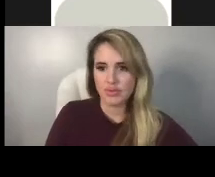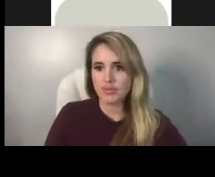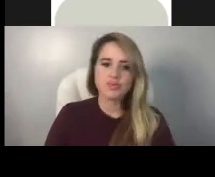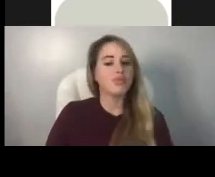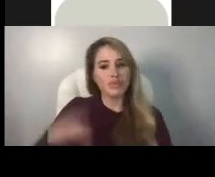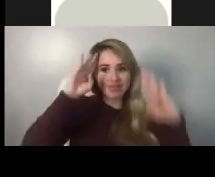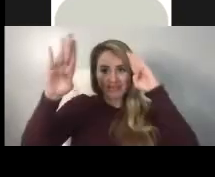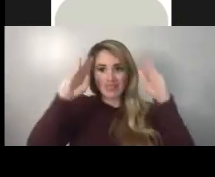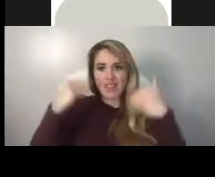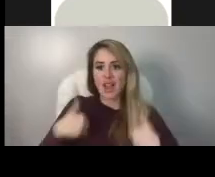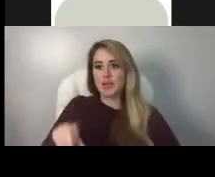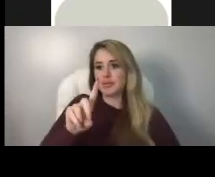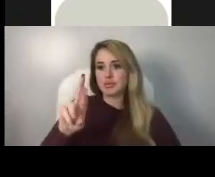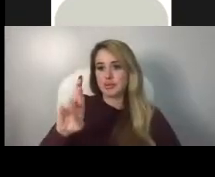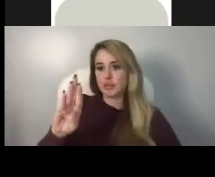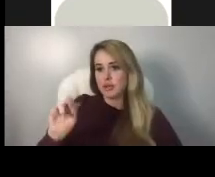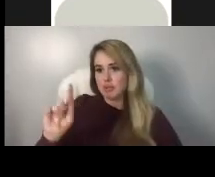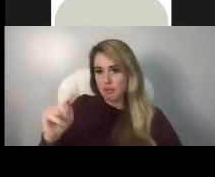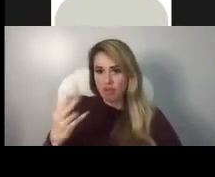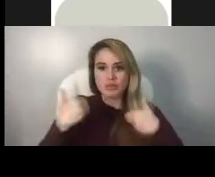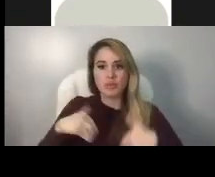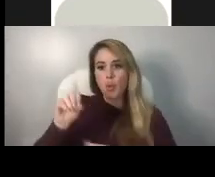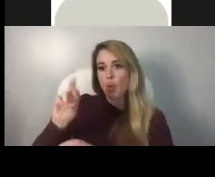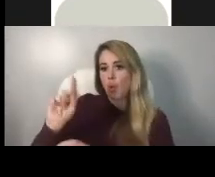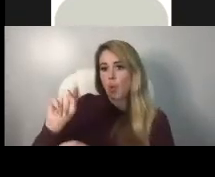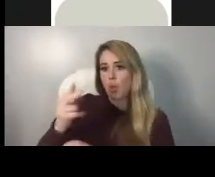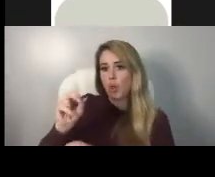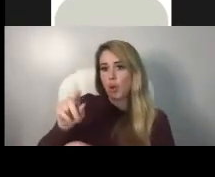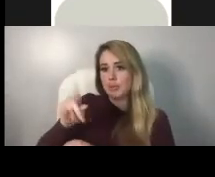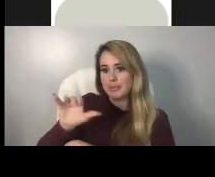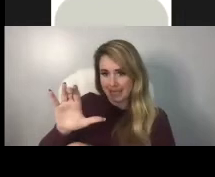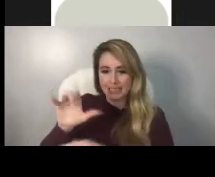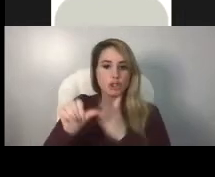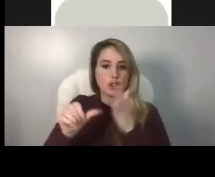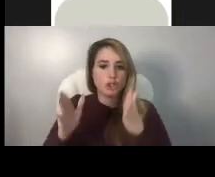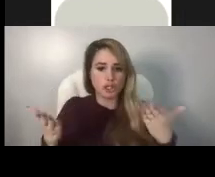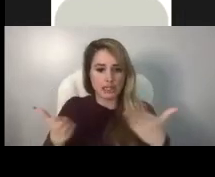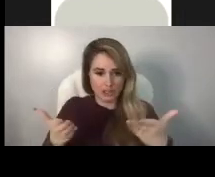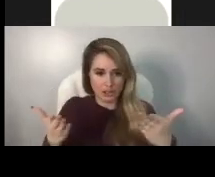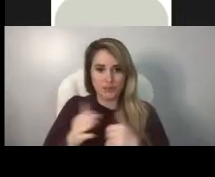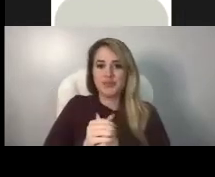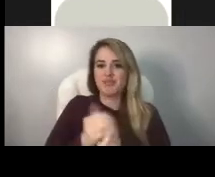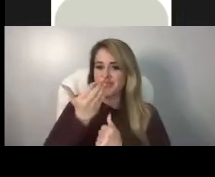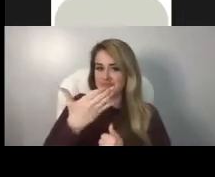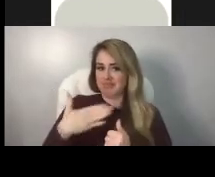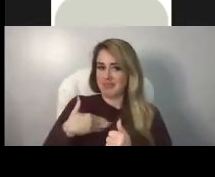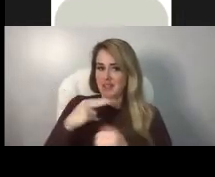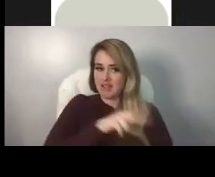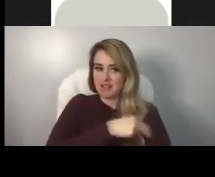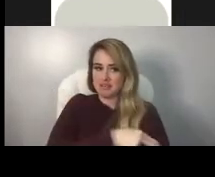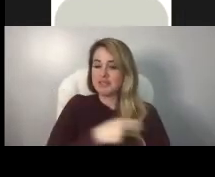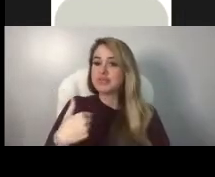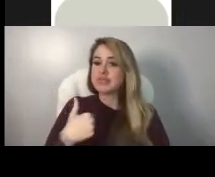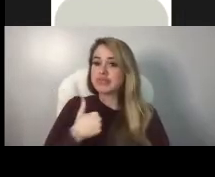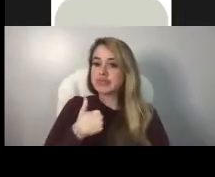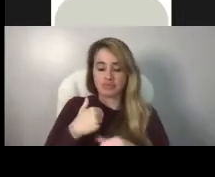My name is Richard Barth. I am an orthopedic surgeon at Washington Orthopedics and Sports Medicine, and I specialize in